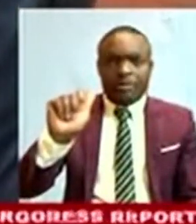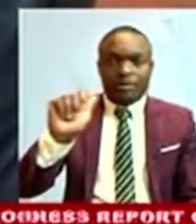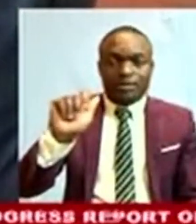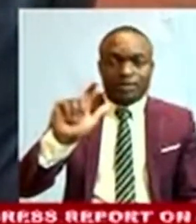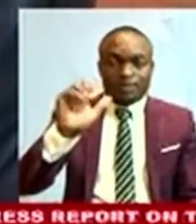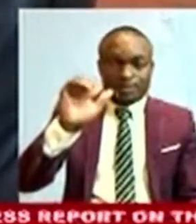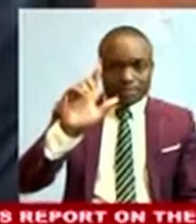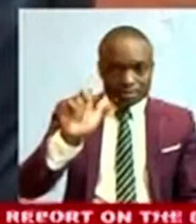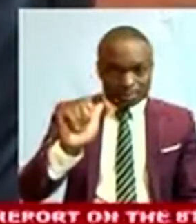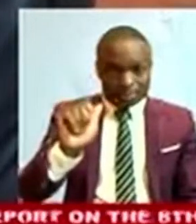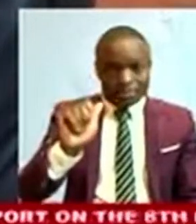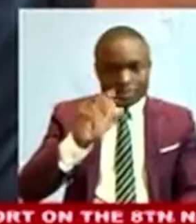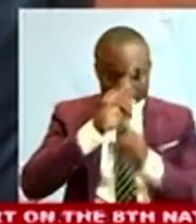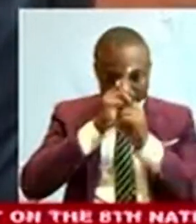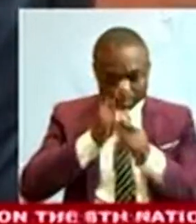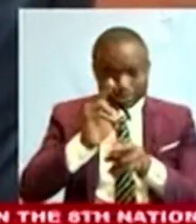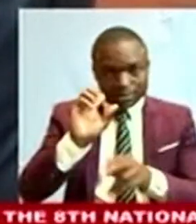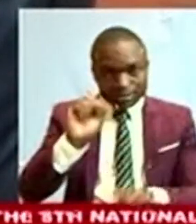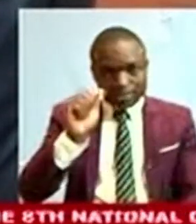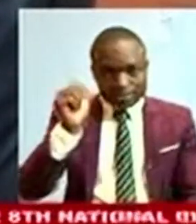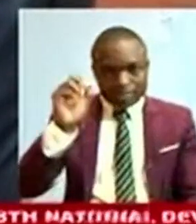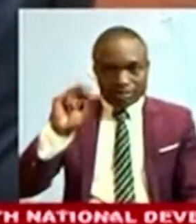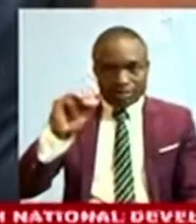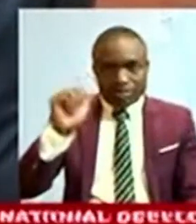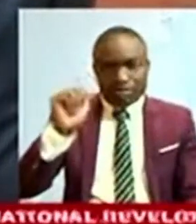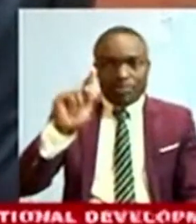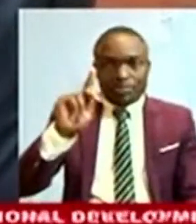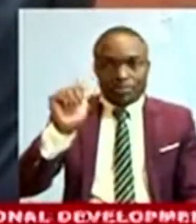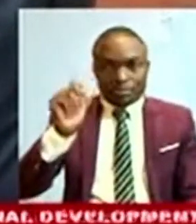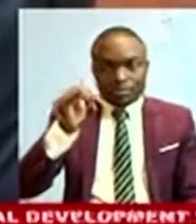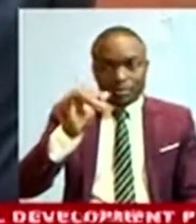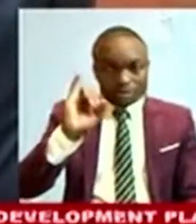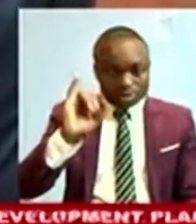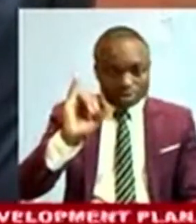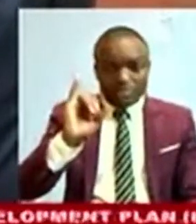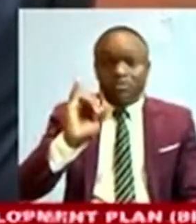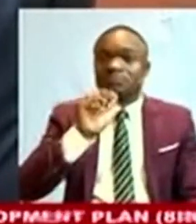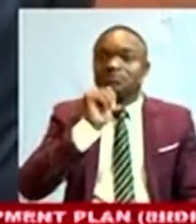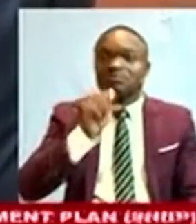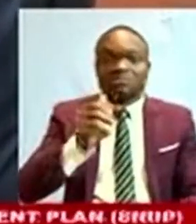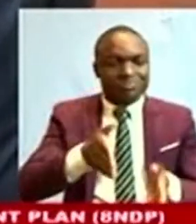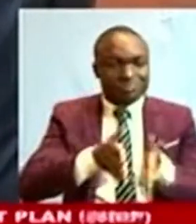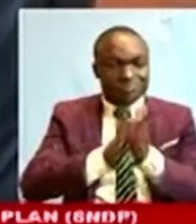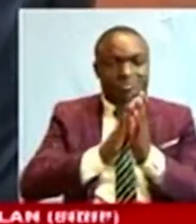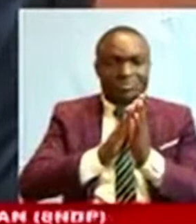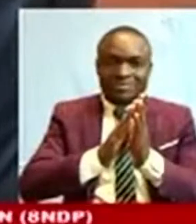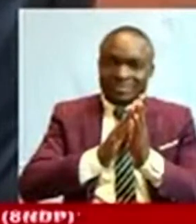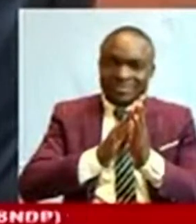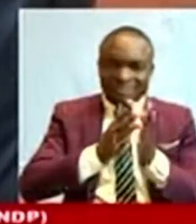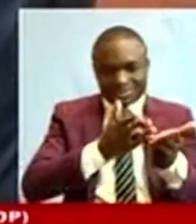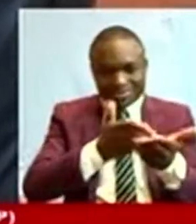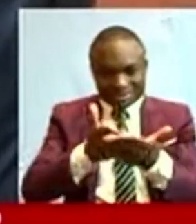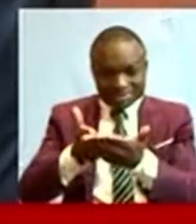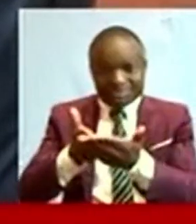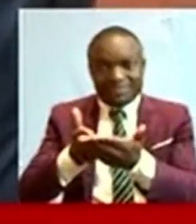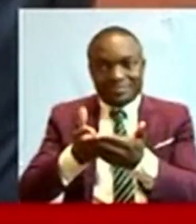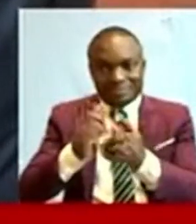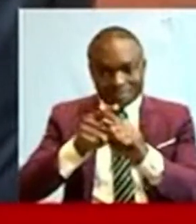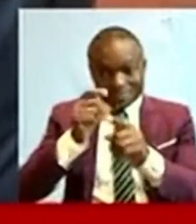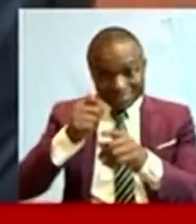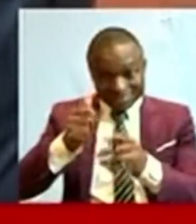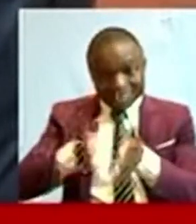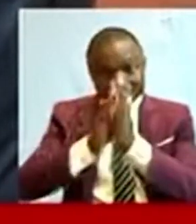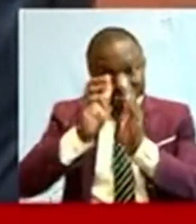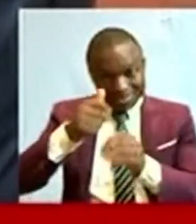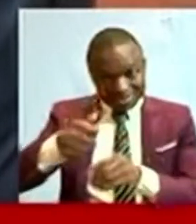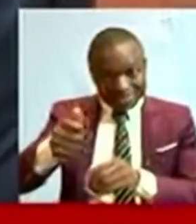Honorable Samakai. I also had them, so I'll skip those and come to mine. Just to add